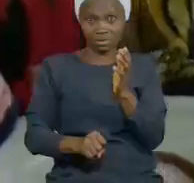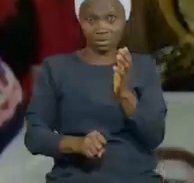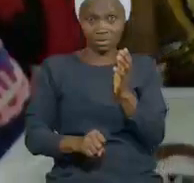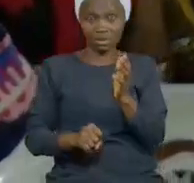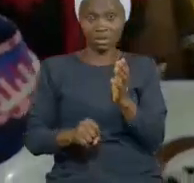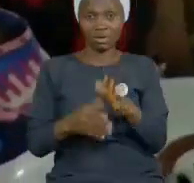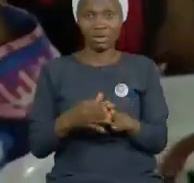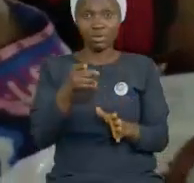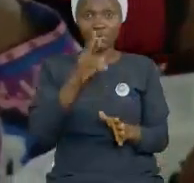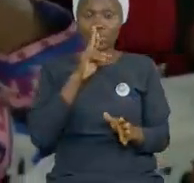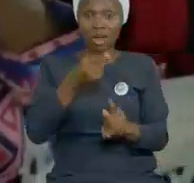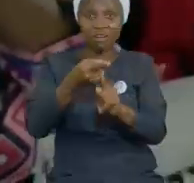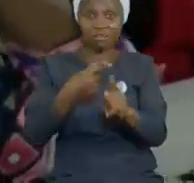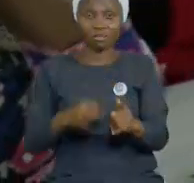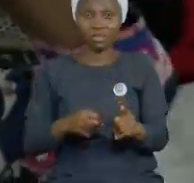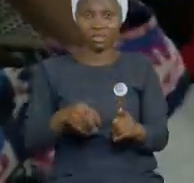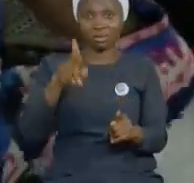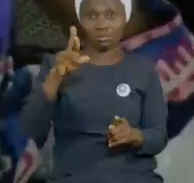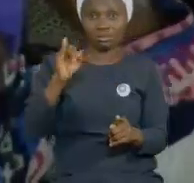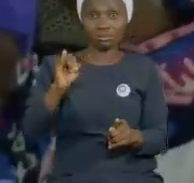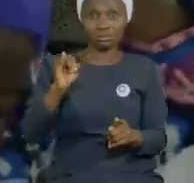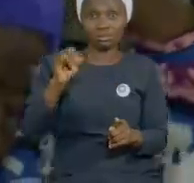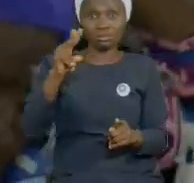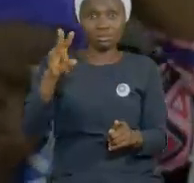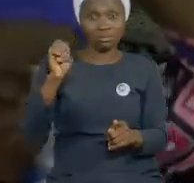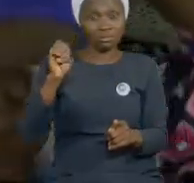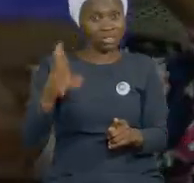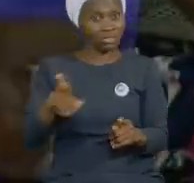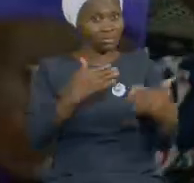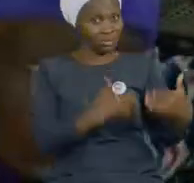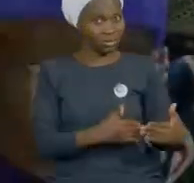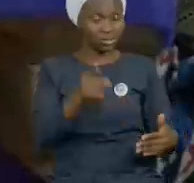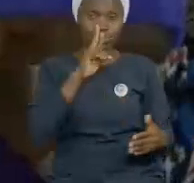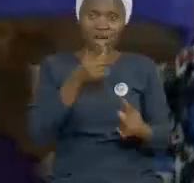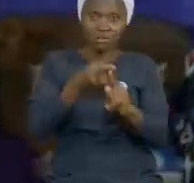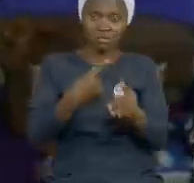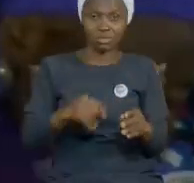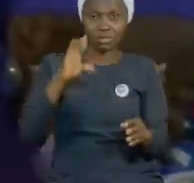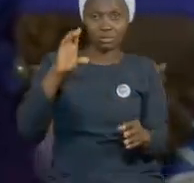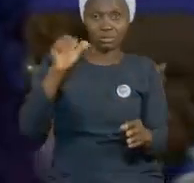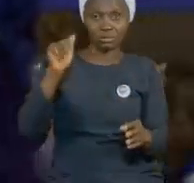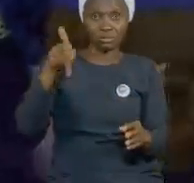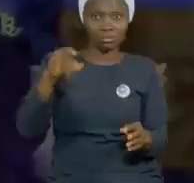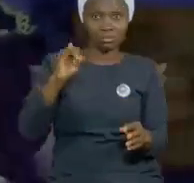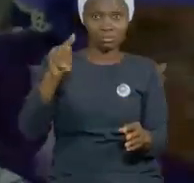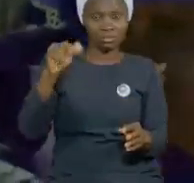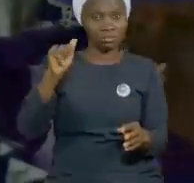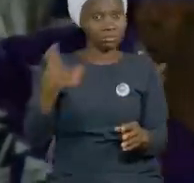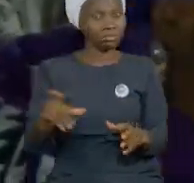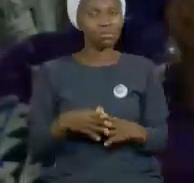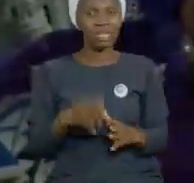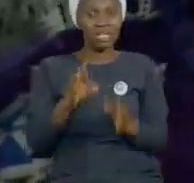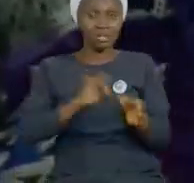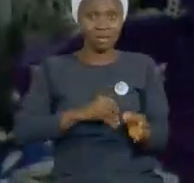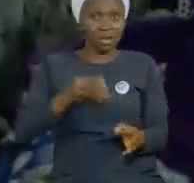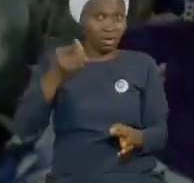You're from the riverside. You're from the capital. If I were there with you, I will come